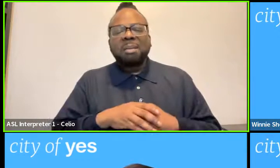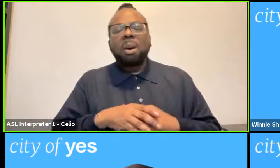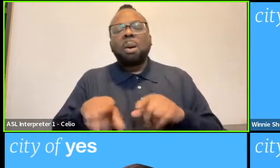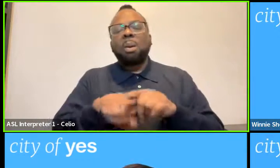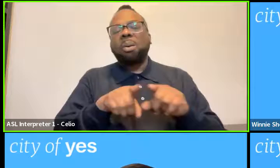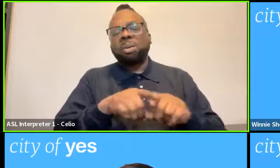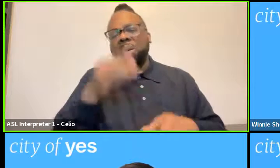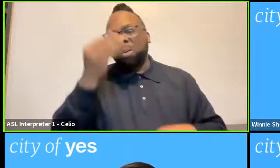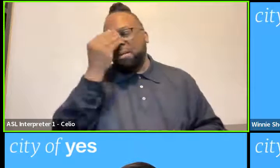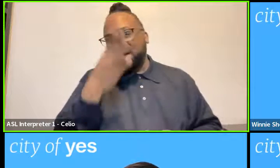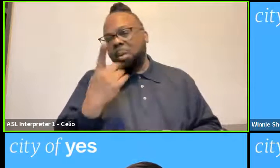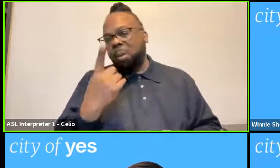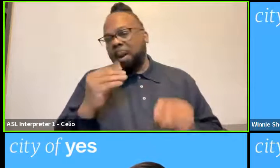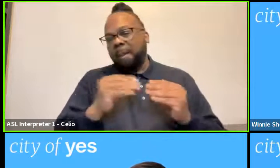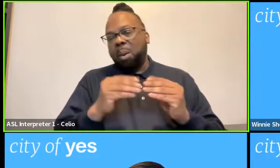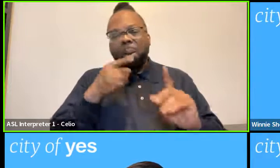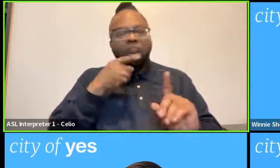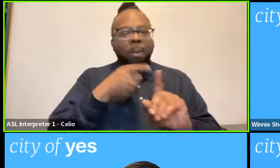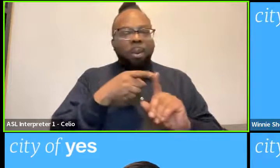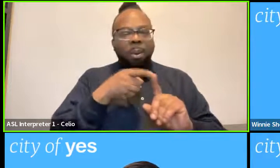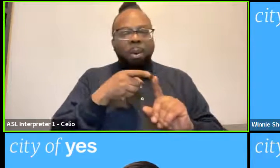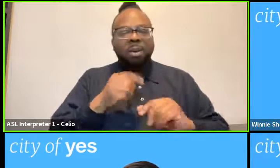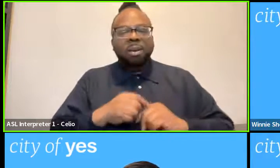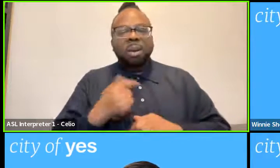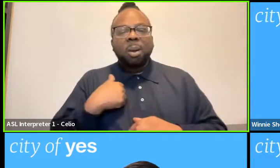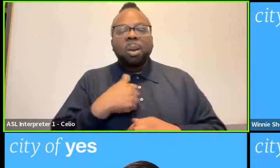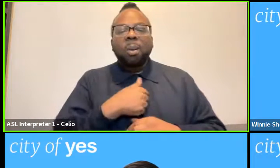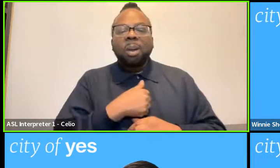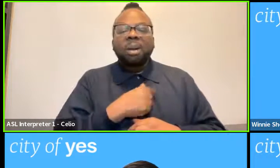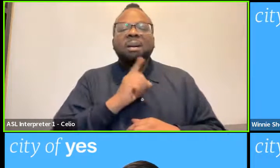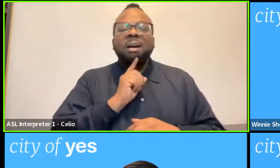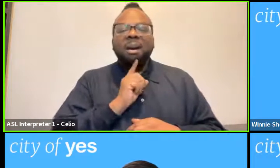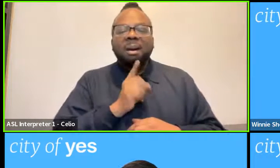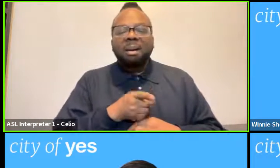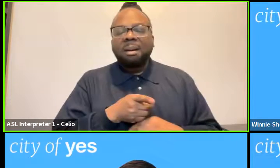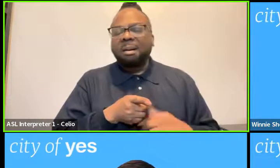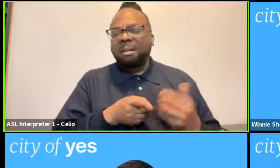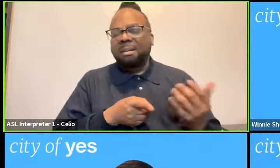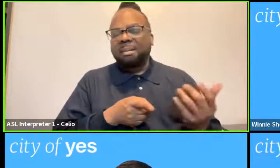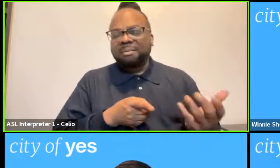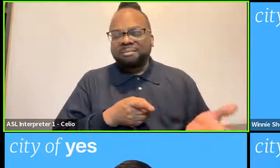just one more point, that we are